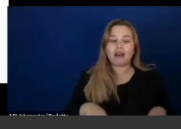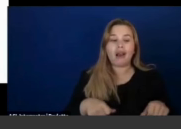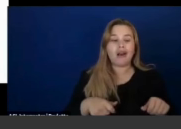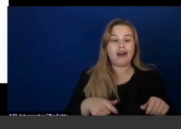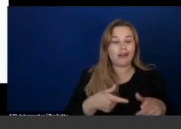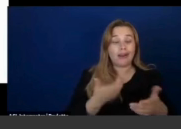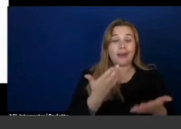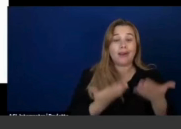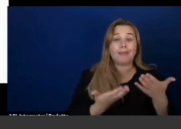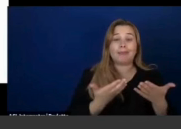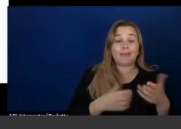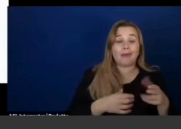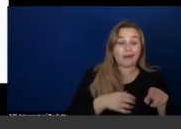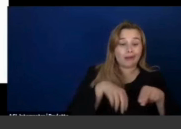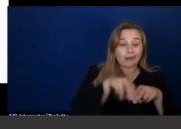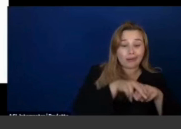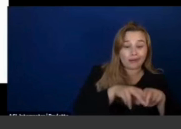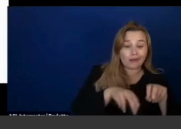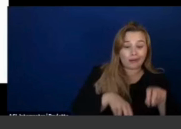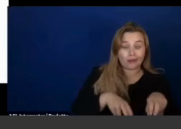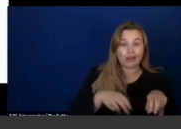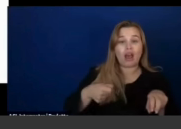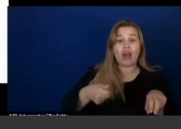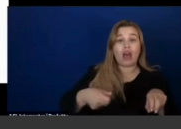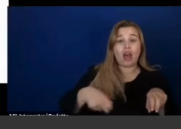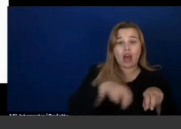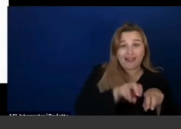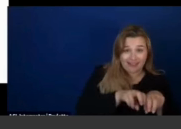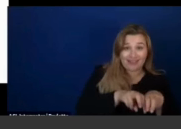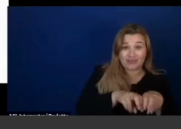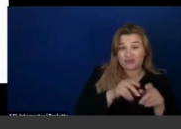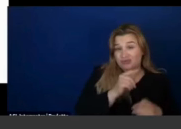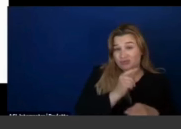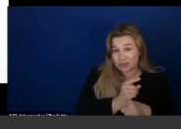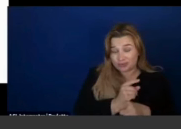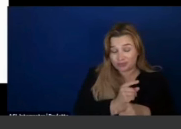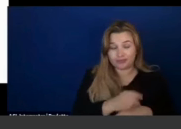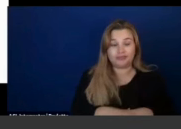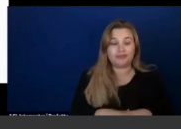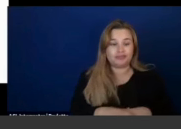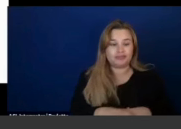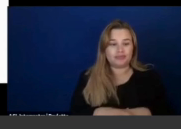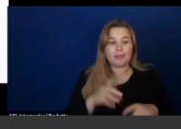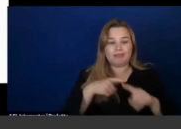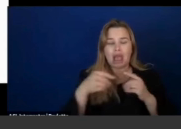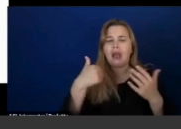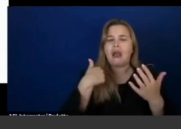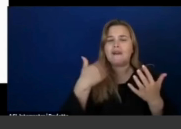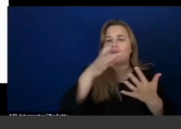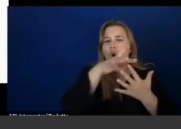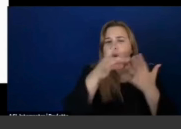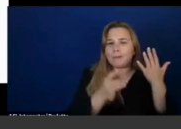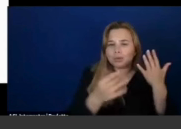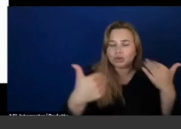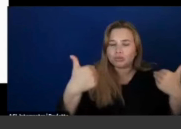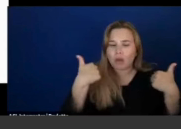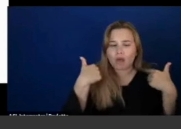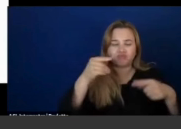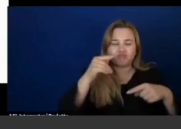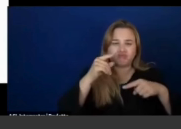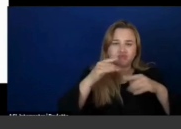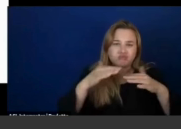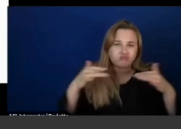seated friend without it being obvious that, hey, this is a blank spot for a wheelchair. But there's also options. There's a number of different types of